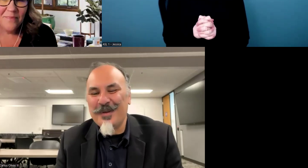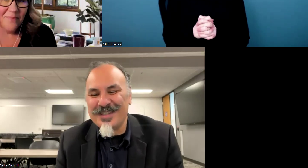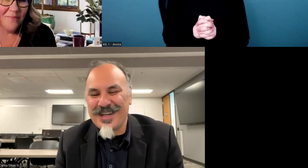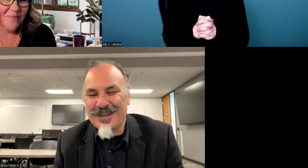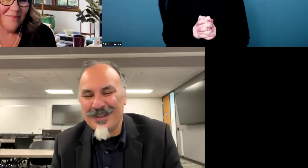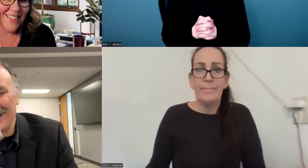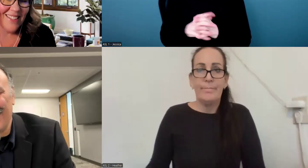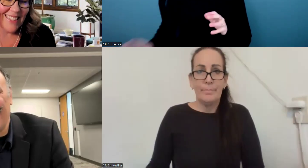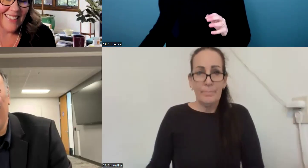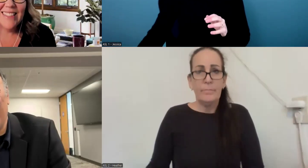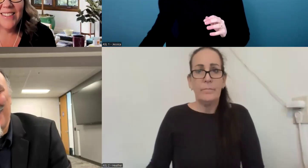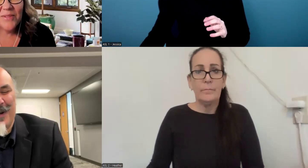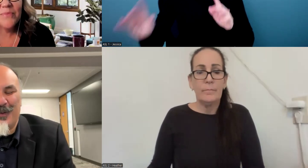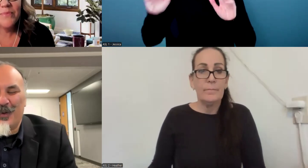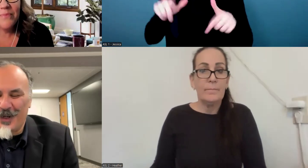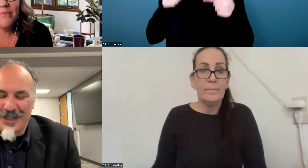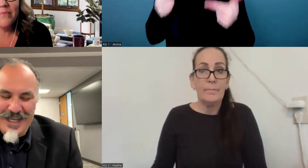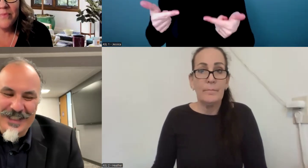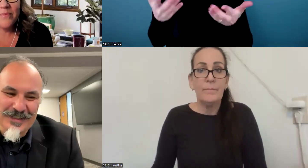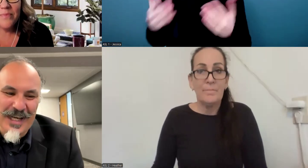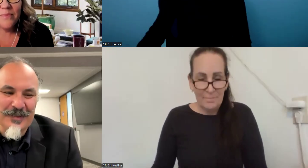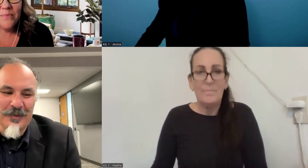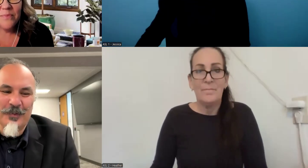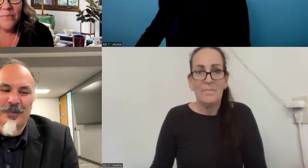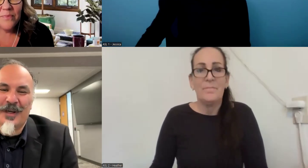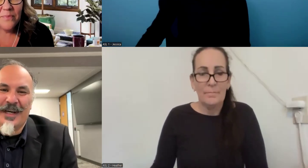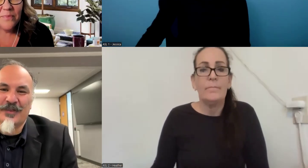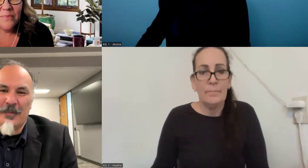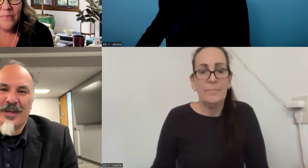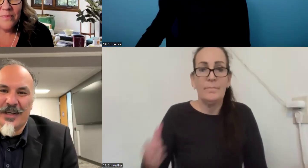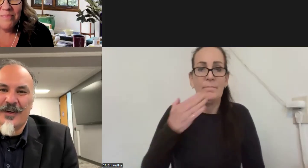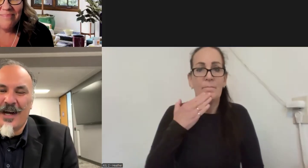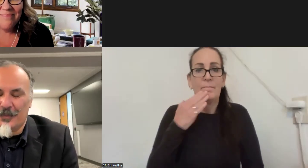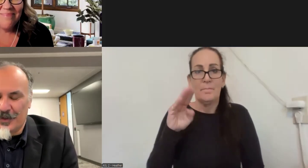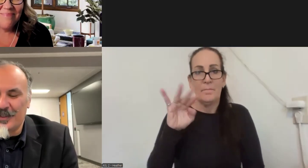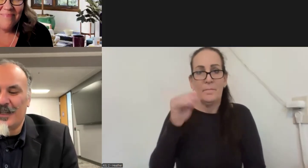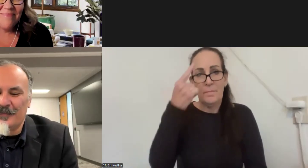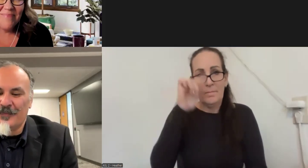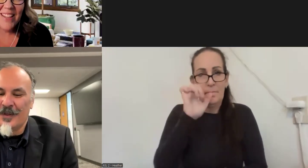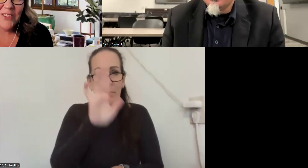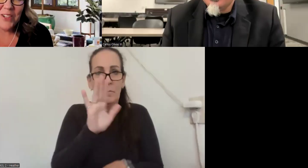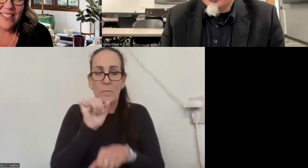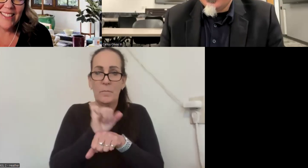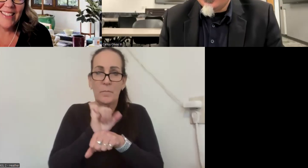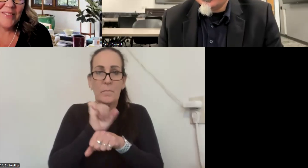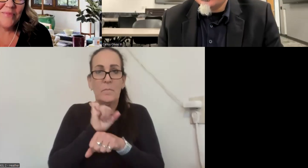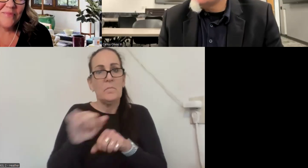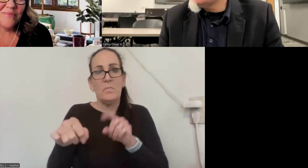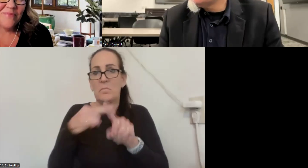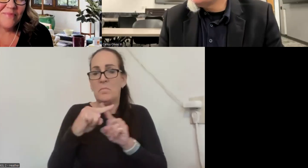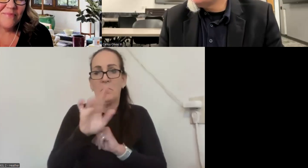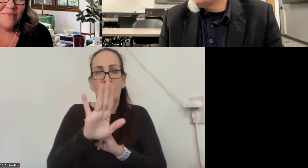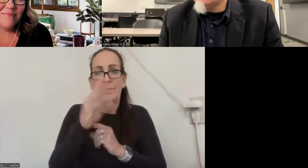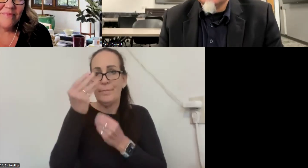Thank you, Michelle, for your work and insight. As a family caregiver, I appreciate it. Of course.